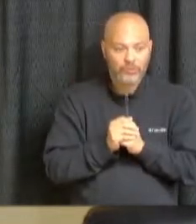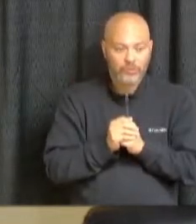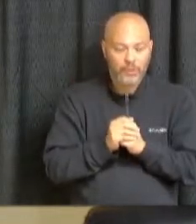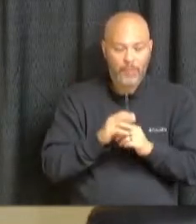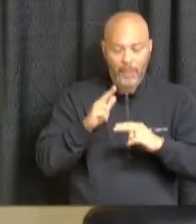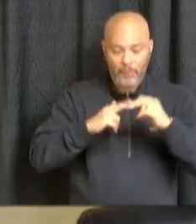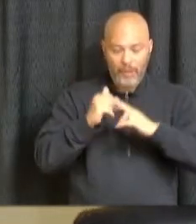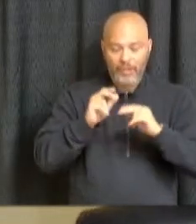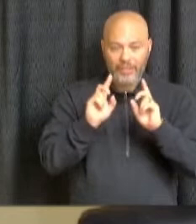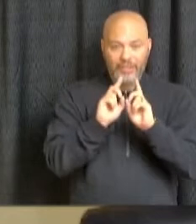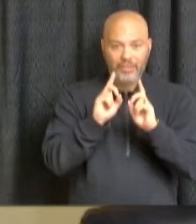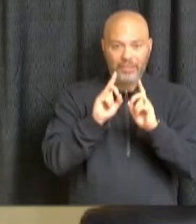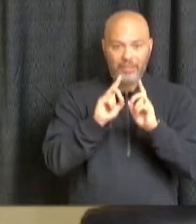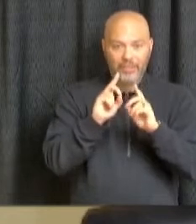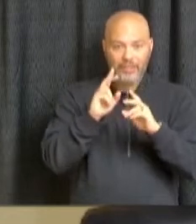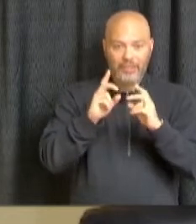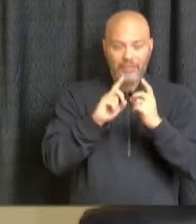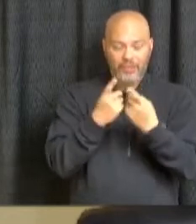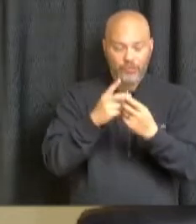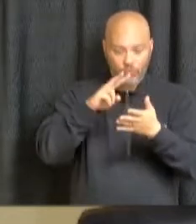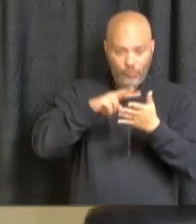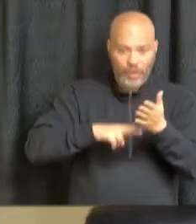The building division read